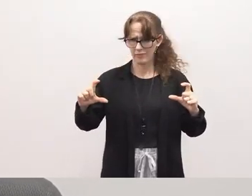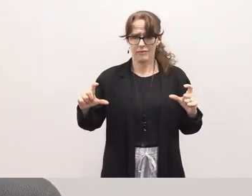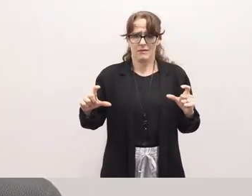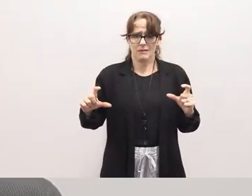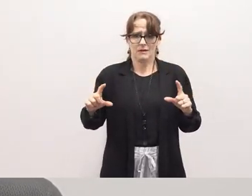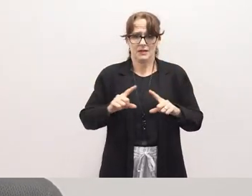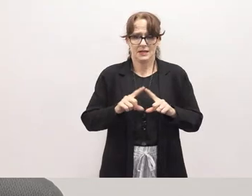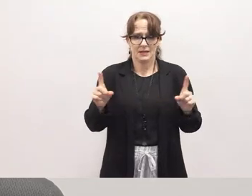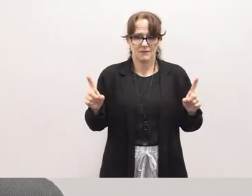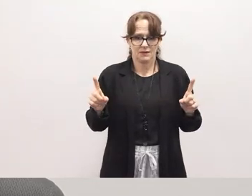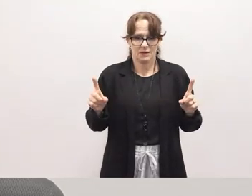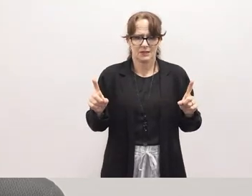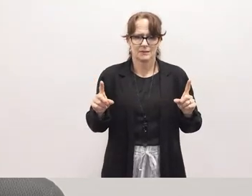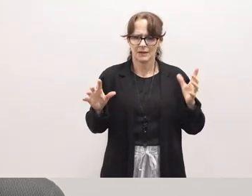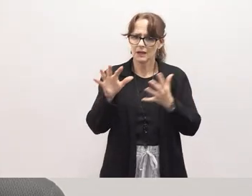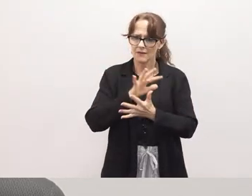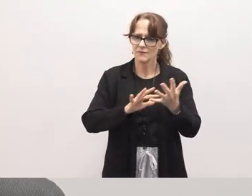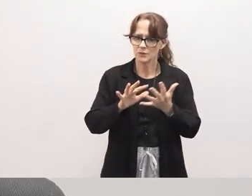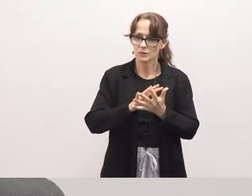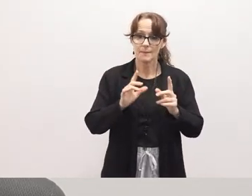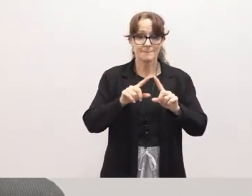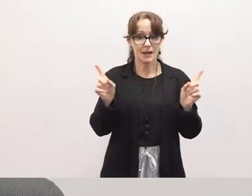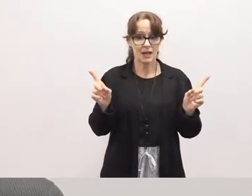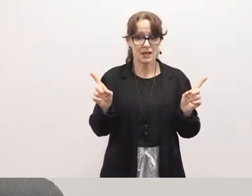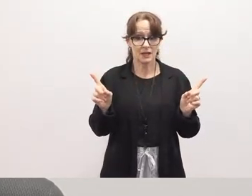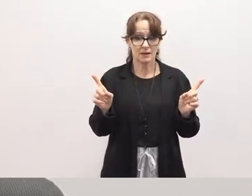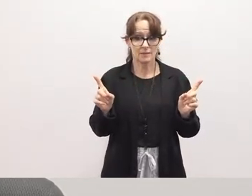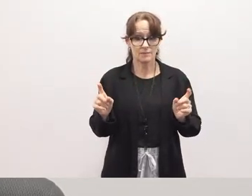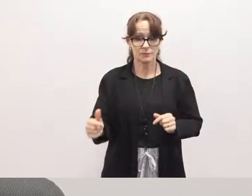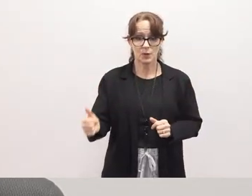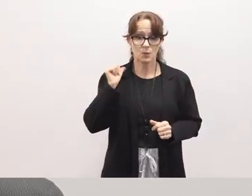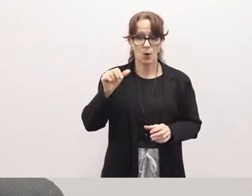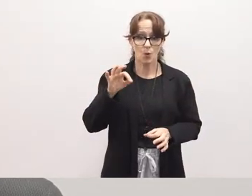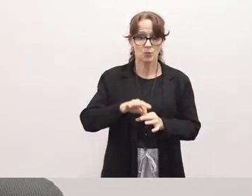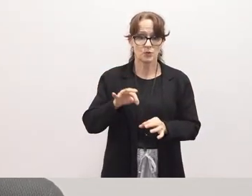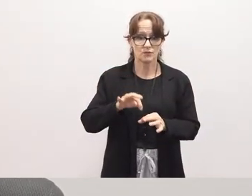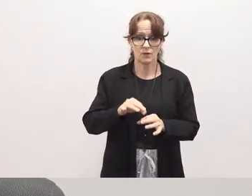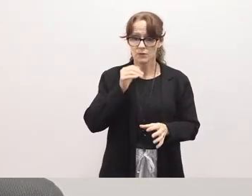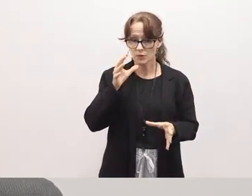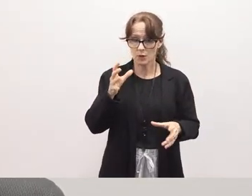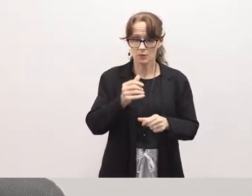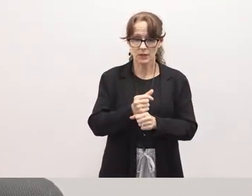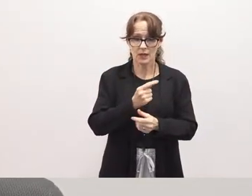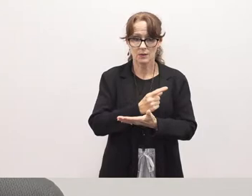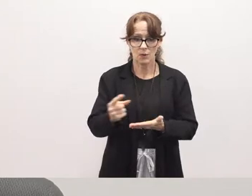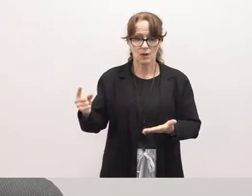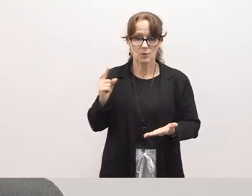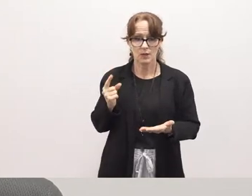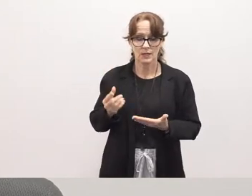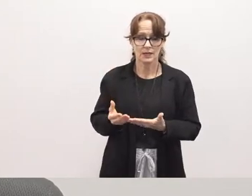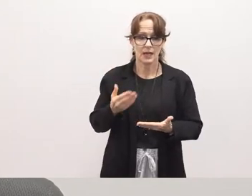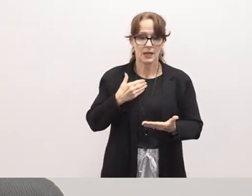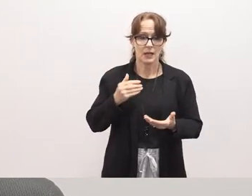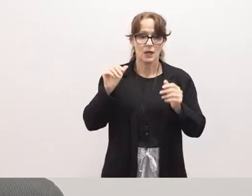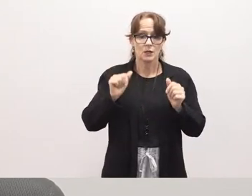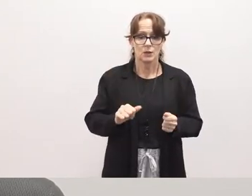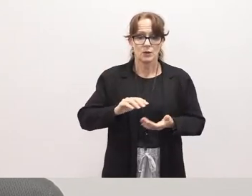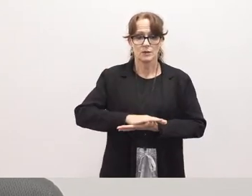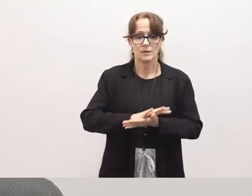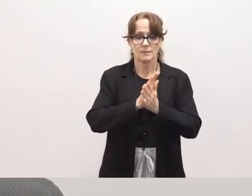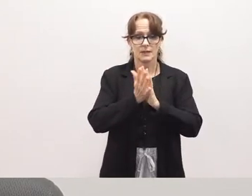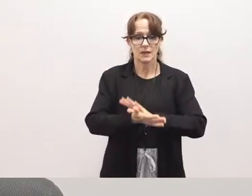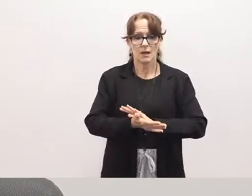I think it can be problematic. But to say that you're not going to vote on anything that you don't get by a week ahead of time could be problematic